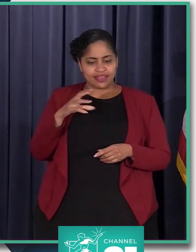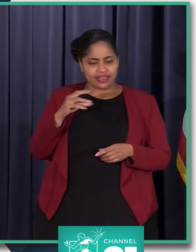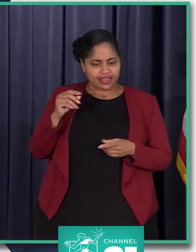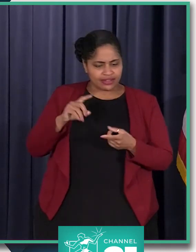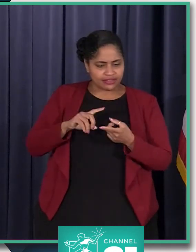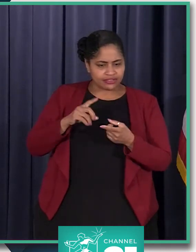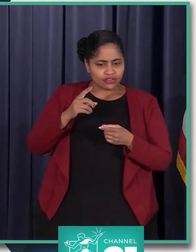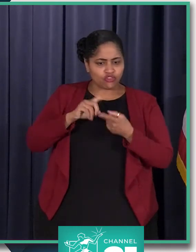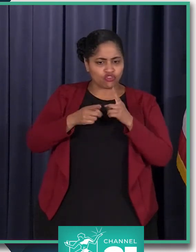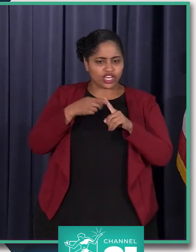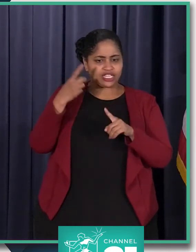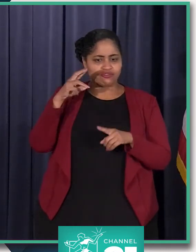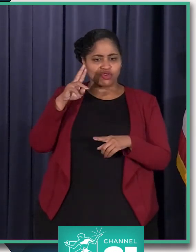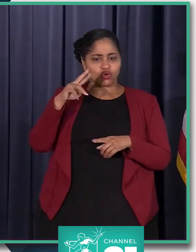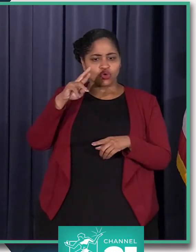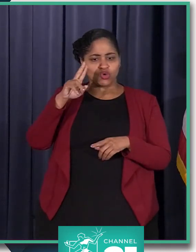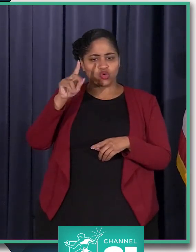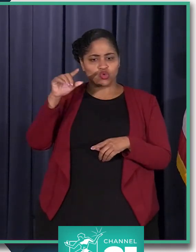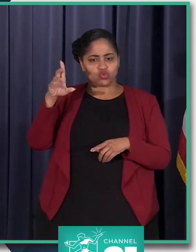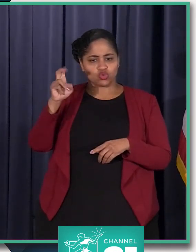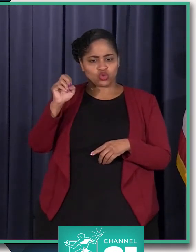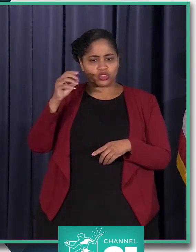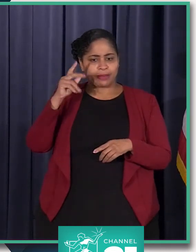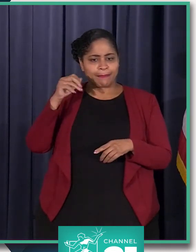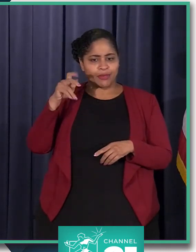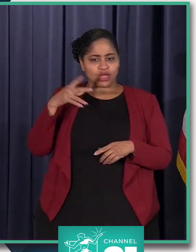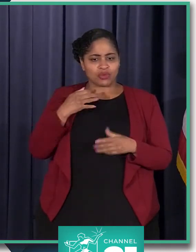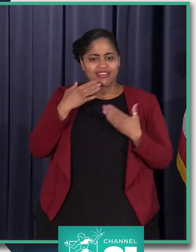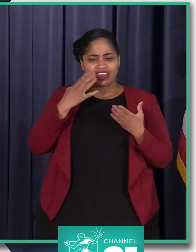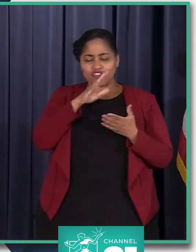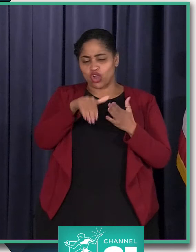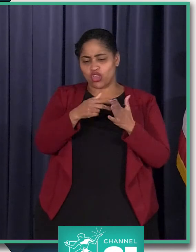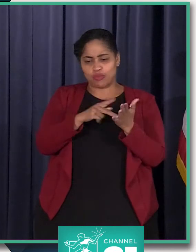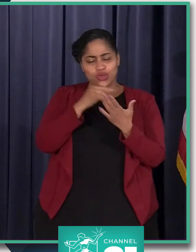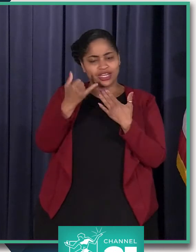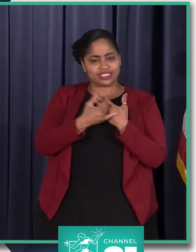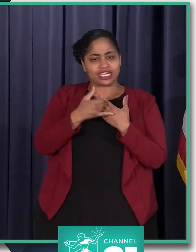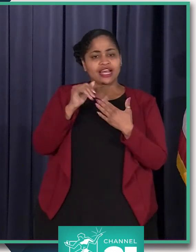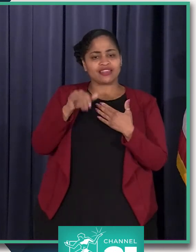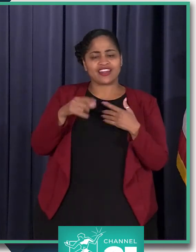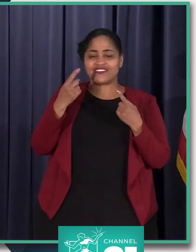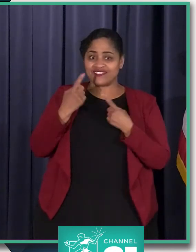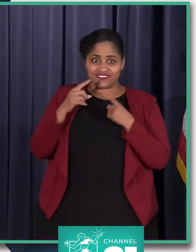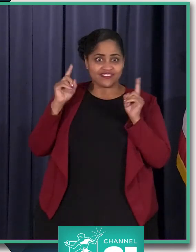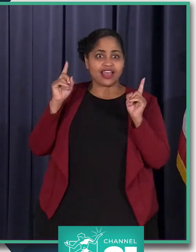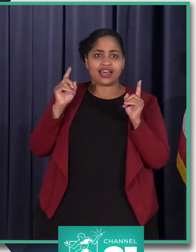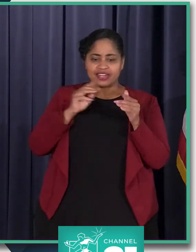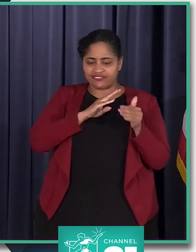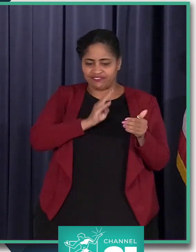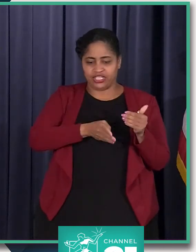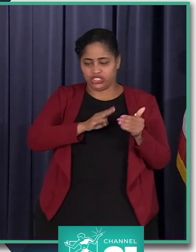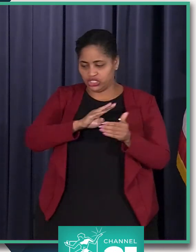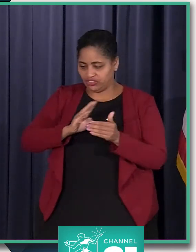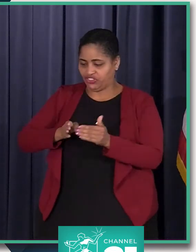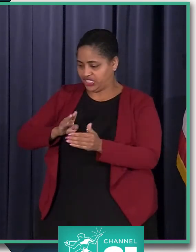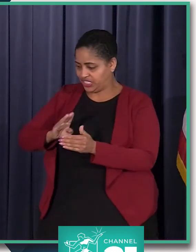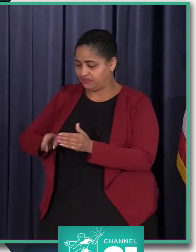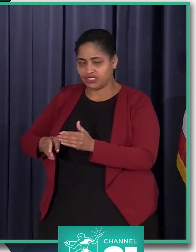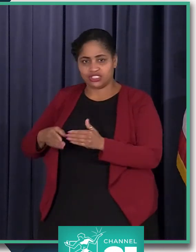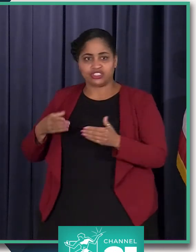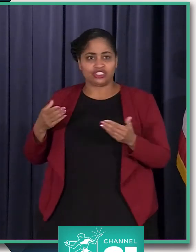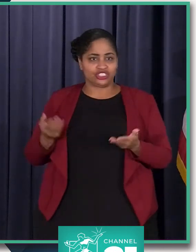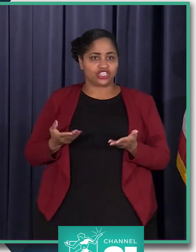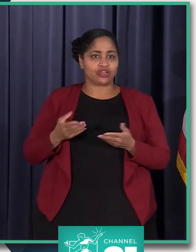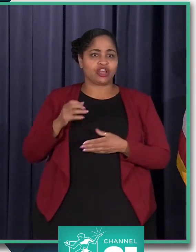Park. And I would just like to thank you for all of the projects that are finally getting finished in Rouge Park.